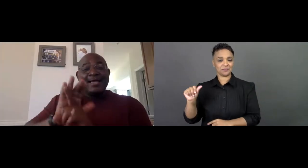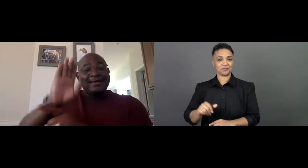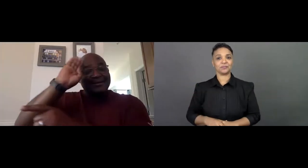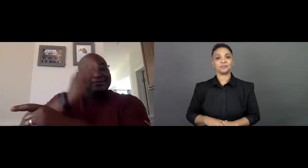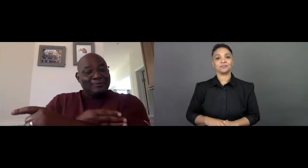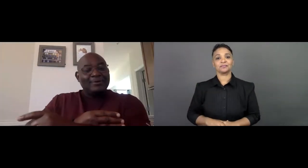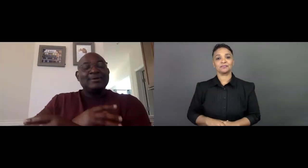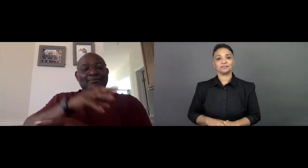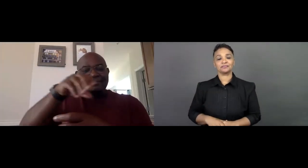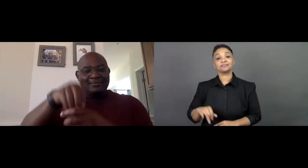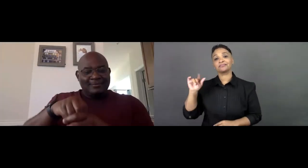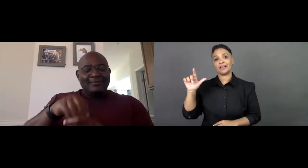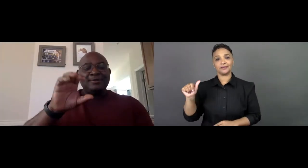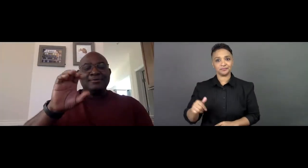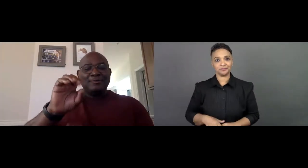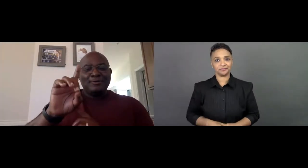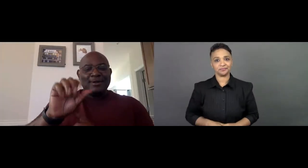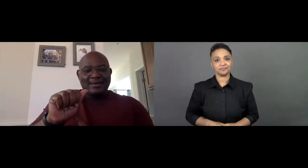Ila, and